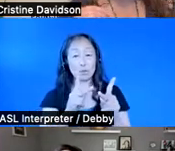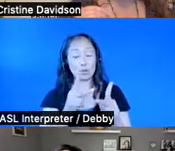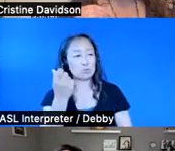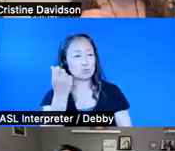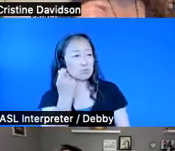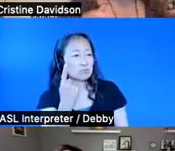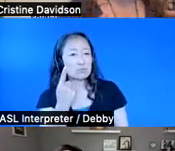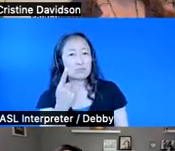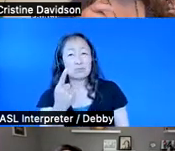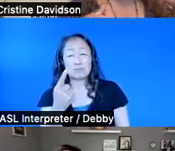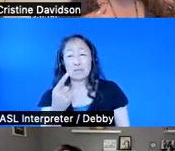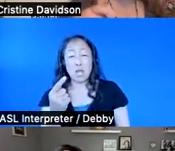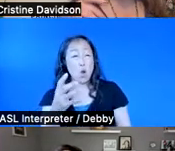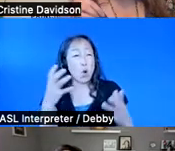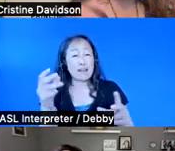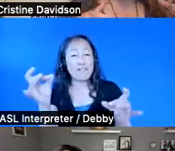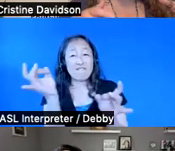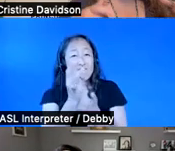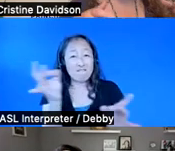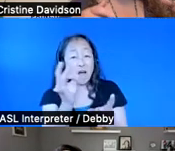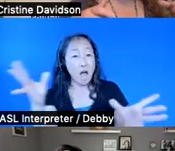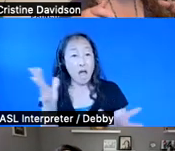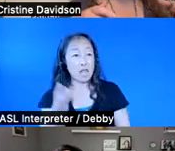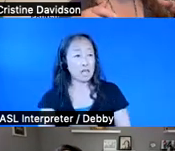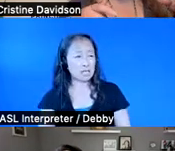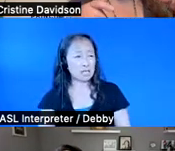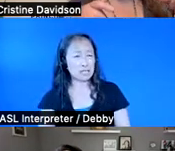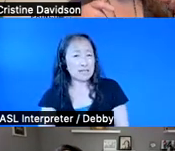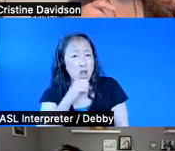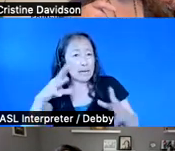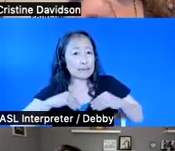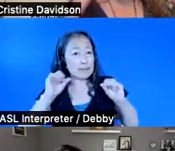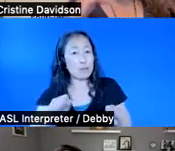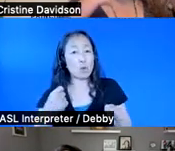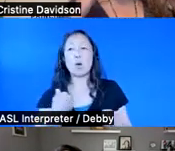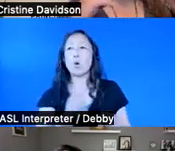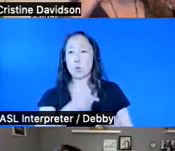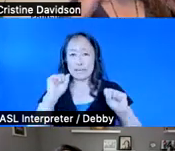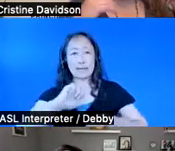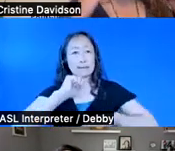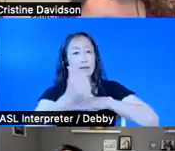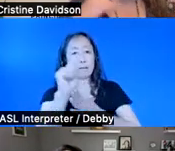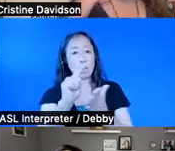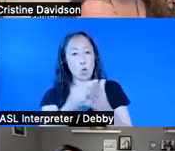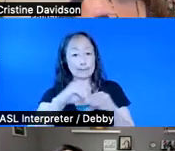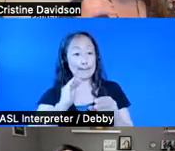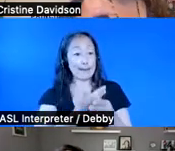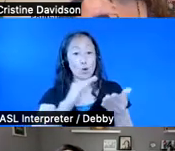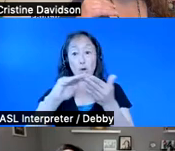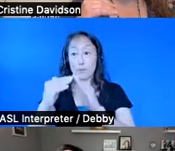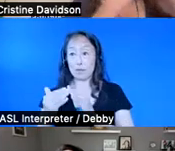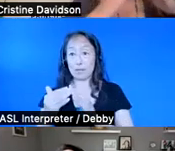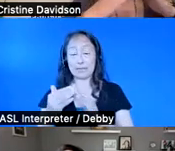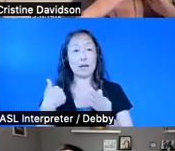sovereign nations, we can create laws within our own communities. We can do that level of work in our